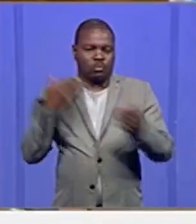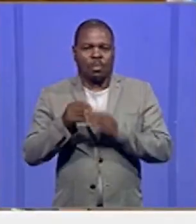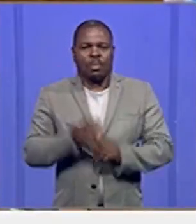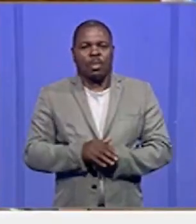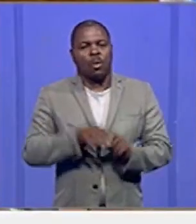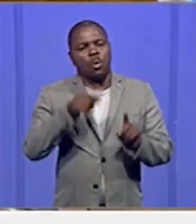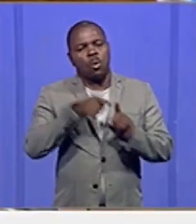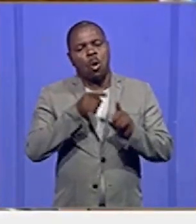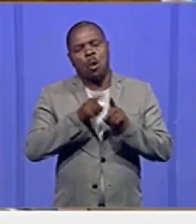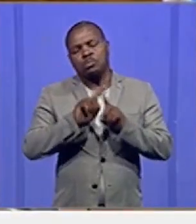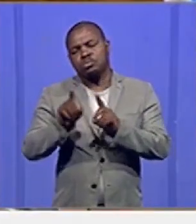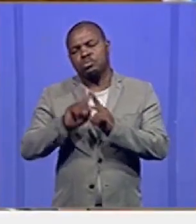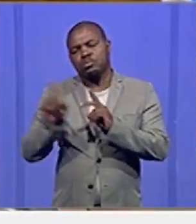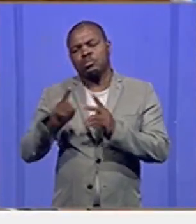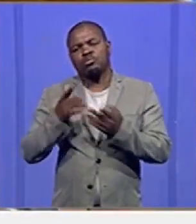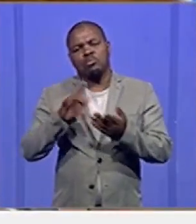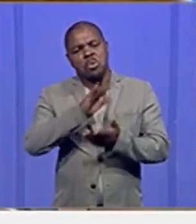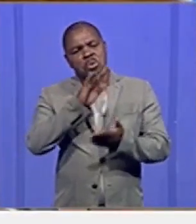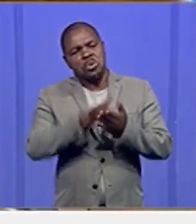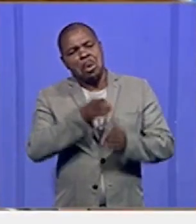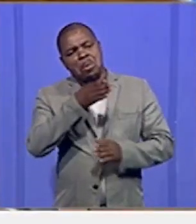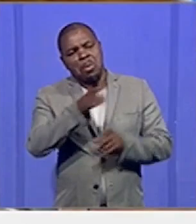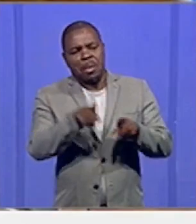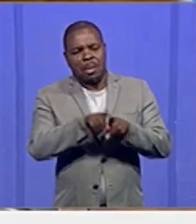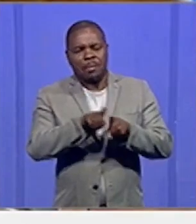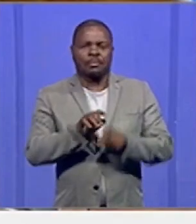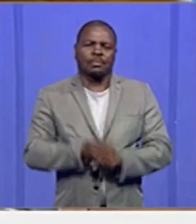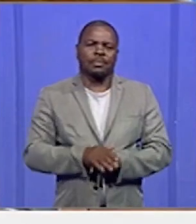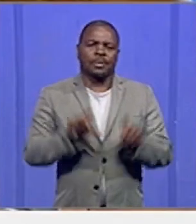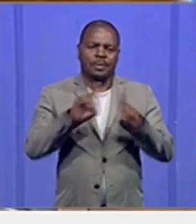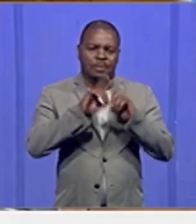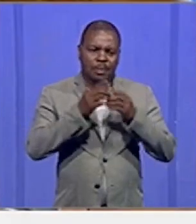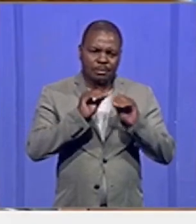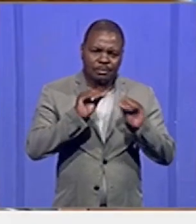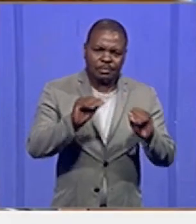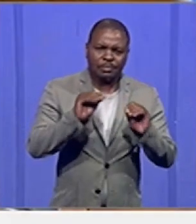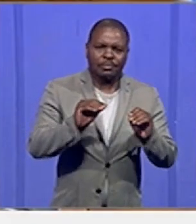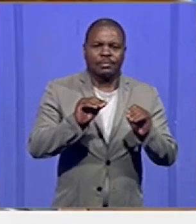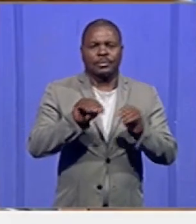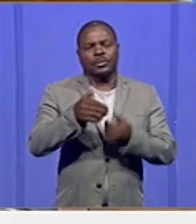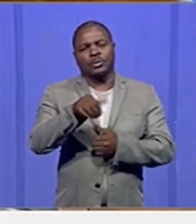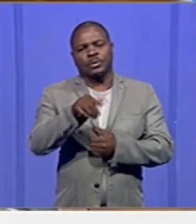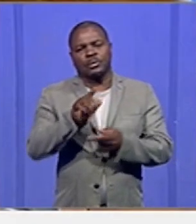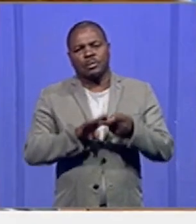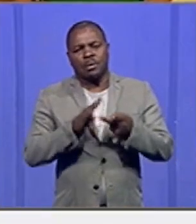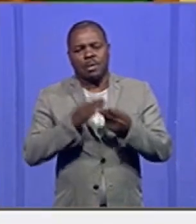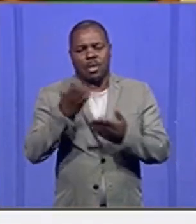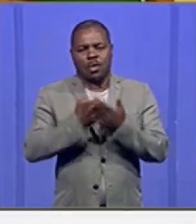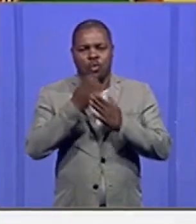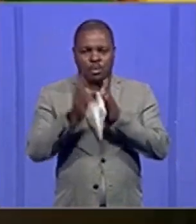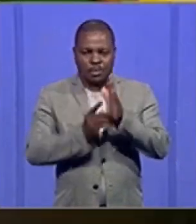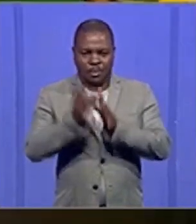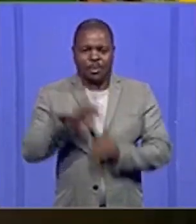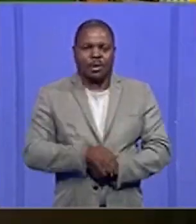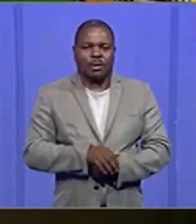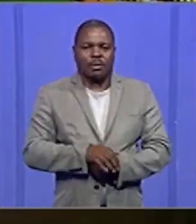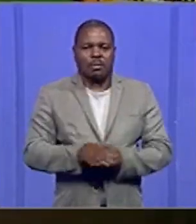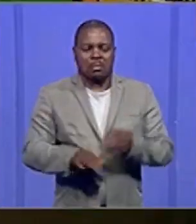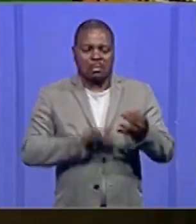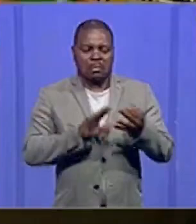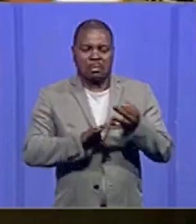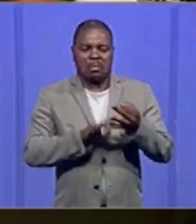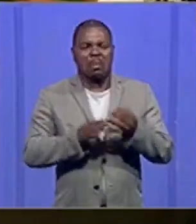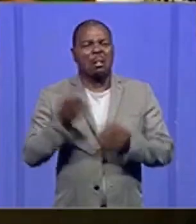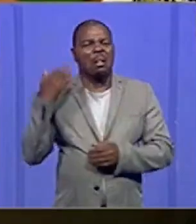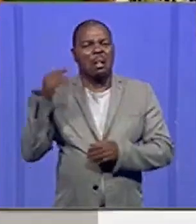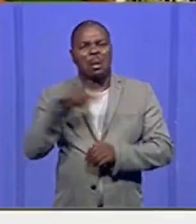tshwere ditulo tse mmalwa pusong tse kenyeletsang lefapha la thuto le la ntshetsopele ya moruo. O ile a dula ka ntle